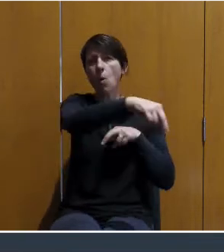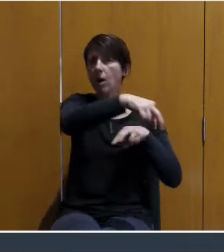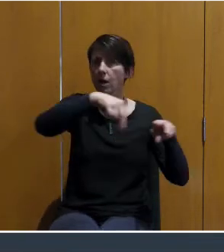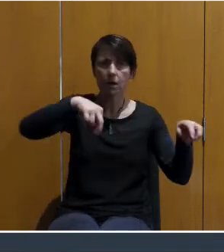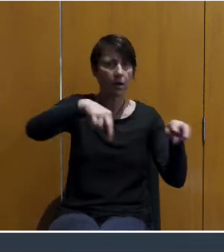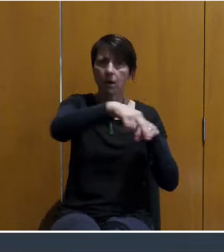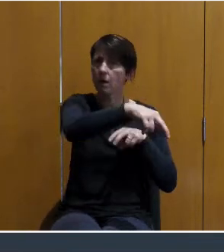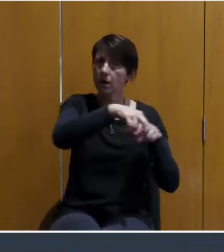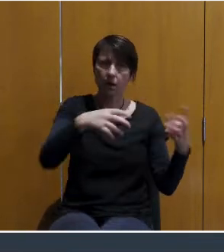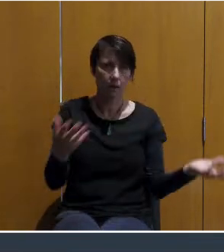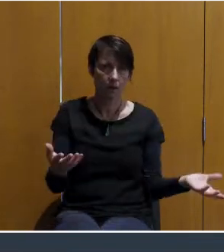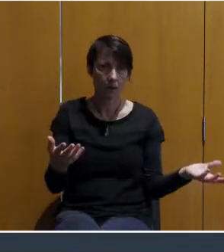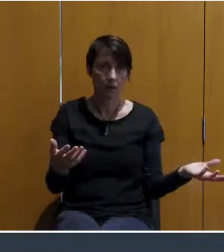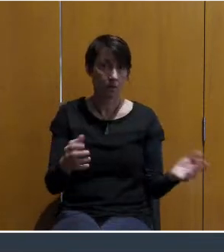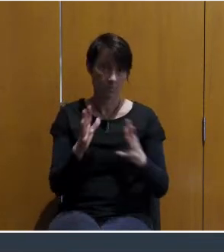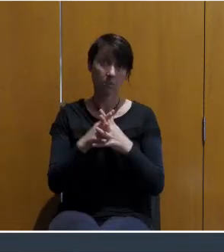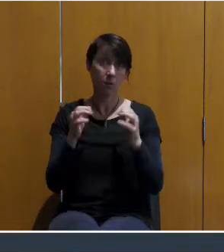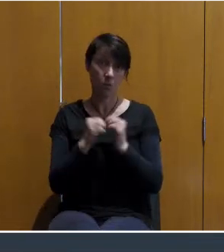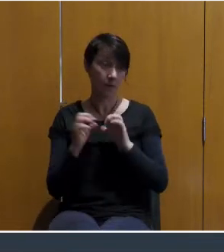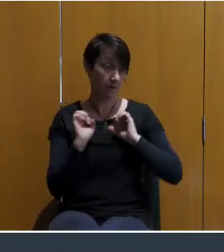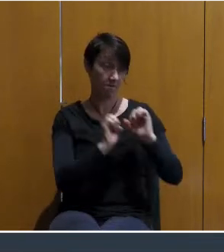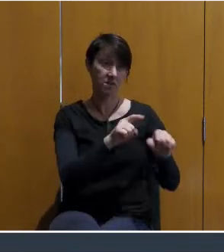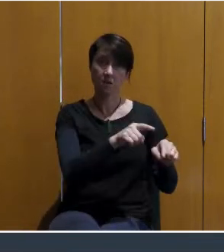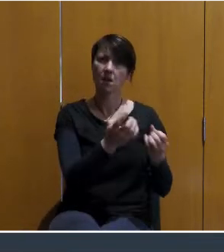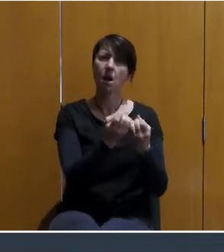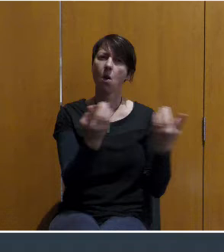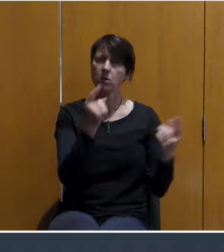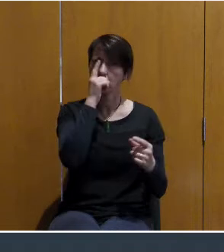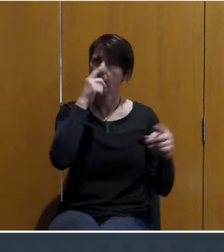And you go down there in the weekend and it's fairly packed.